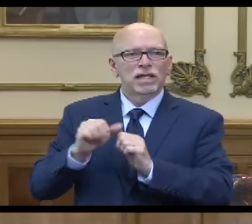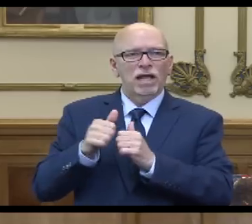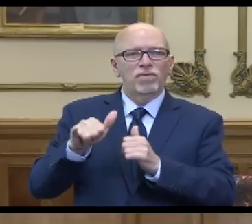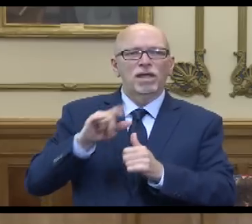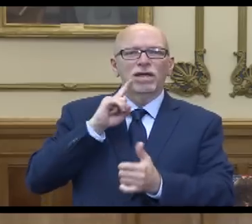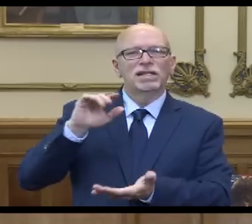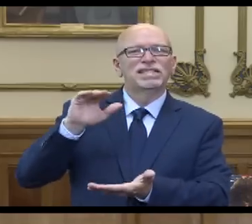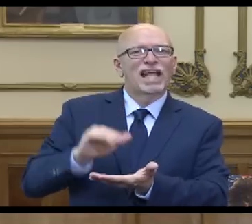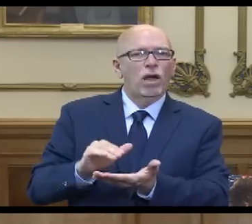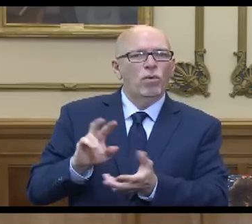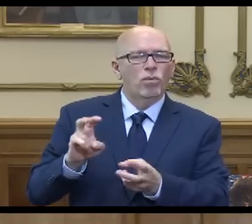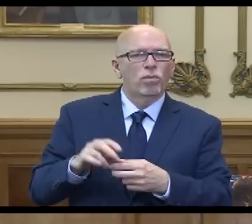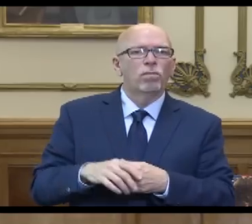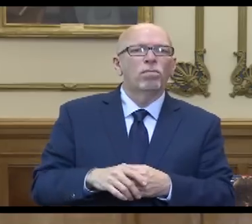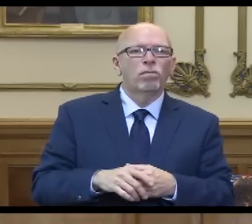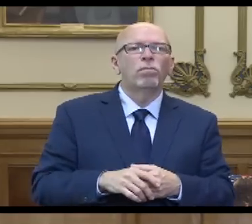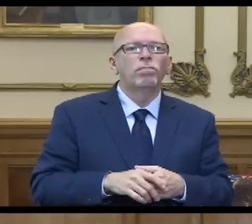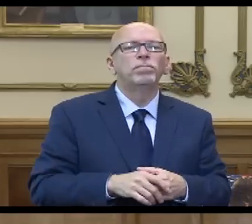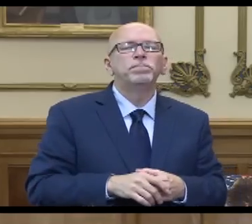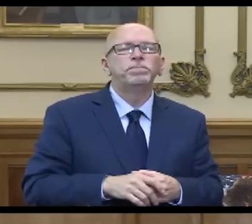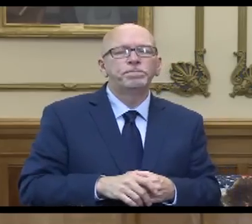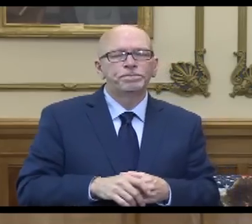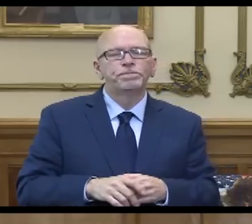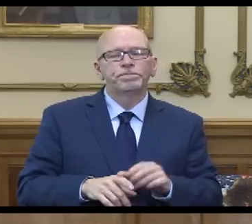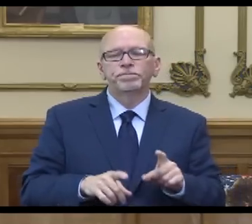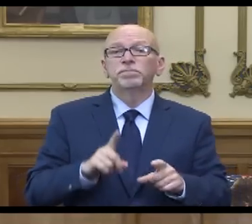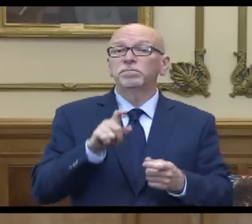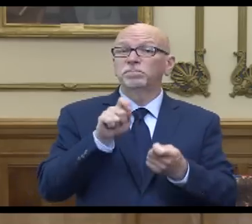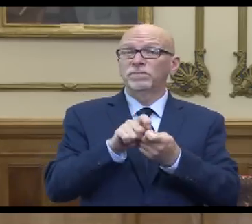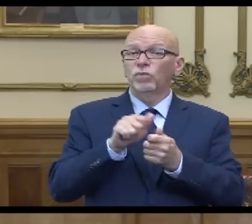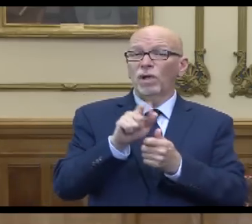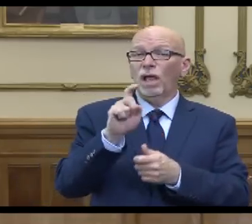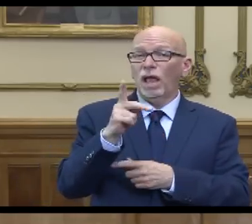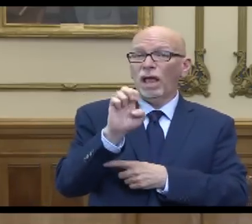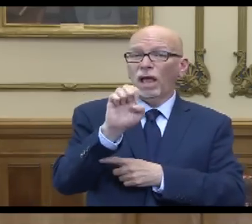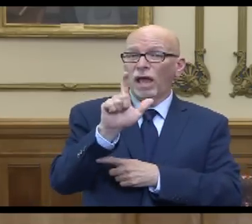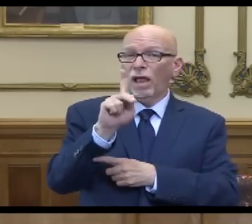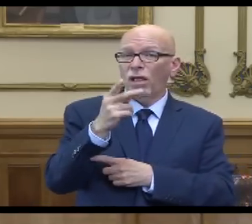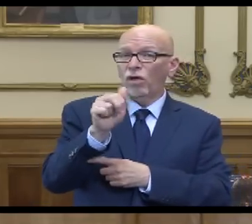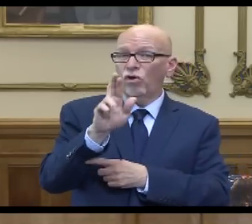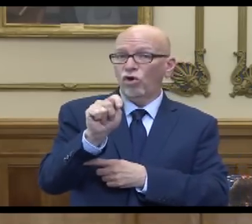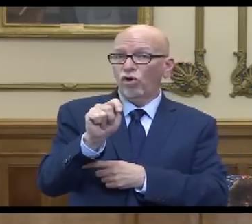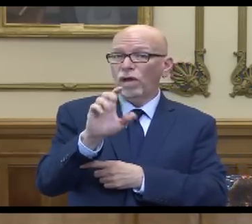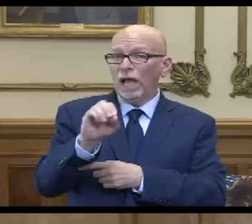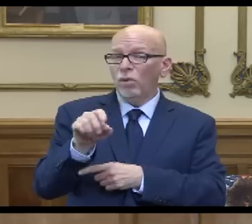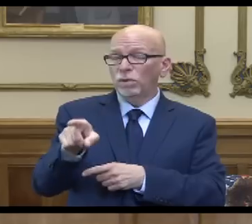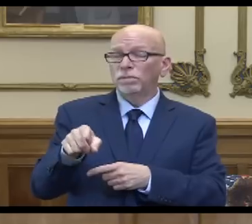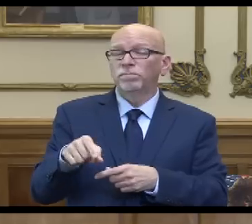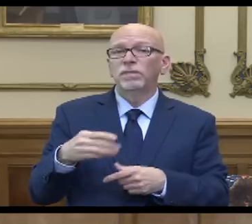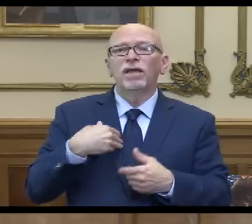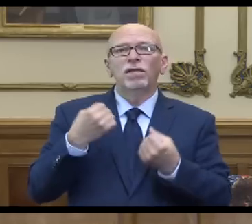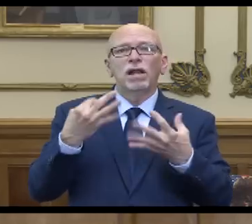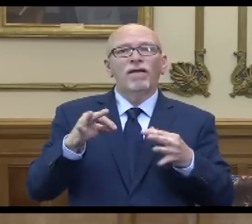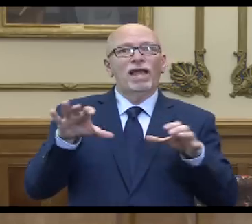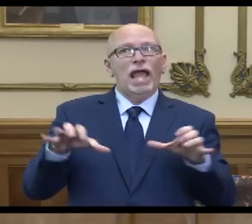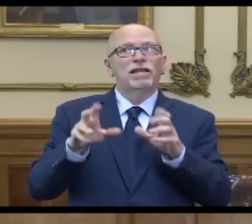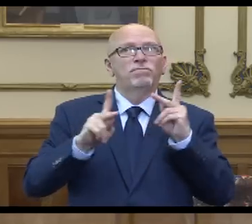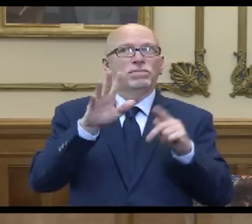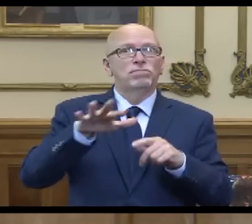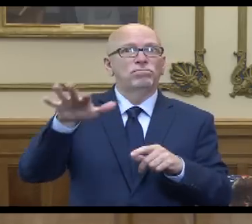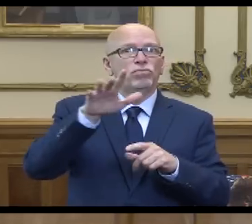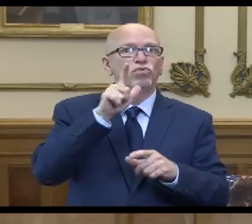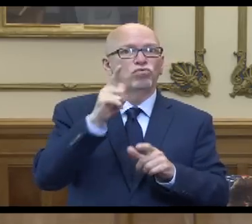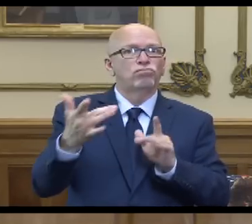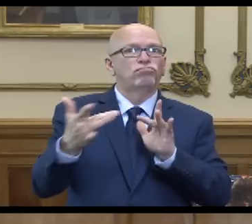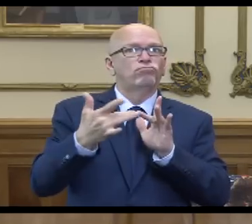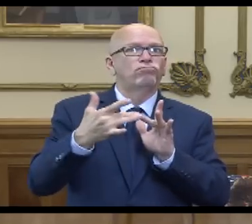actually gone down? Right. So specifically with regards to Elkhart County, you have a lot of very active individuals there that have reached